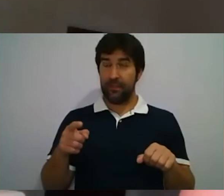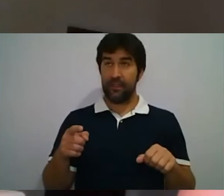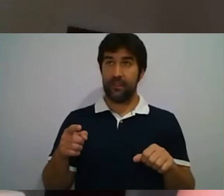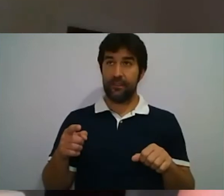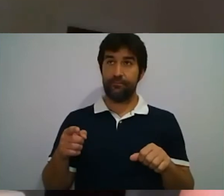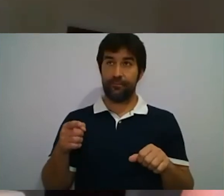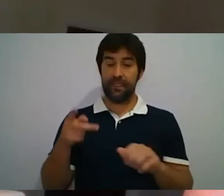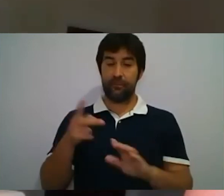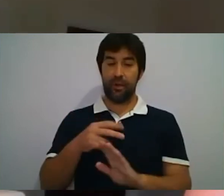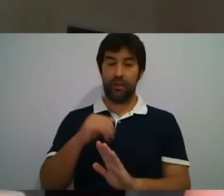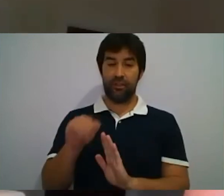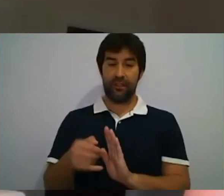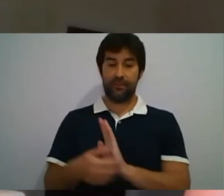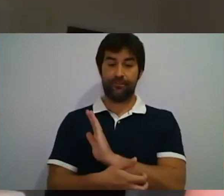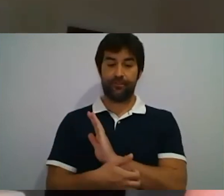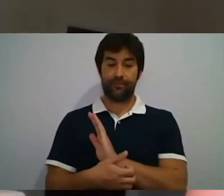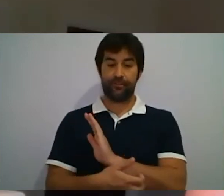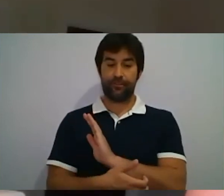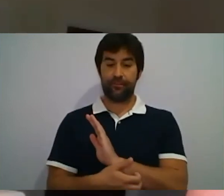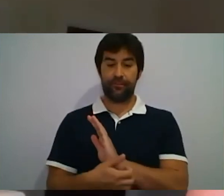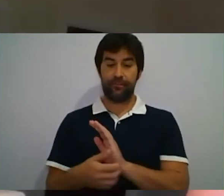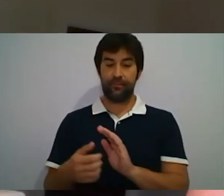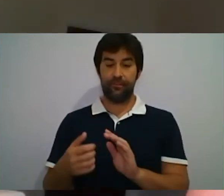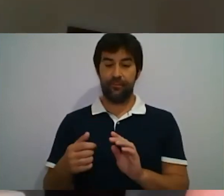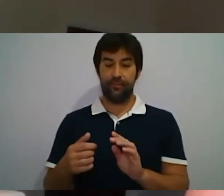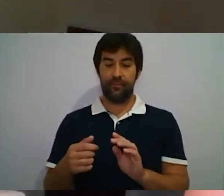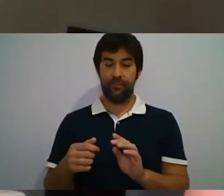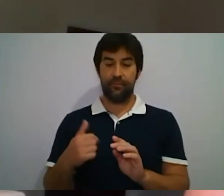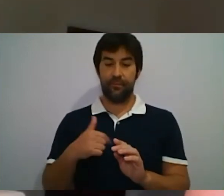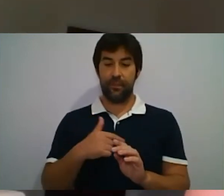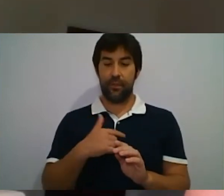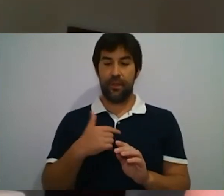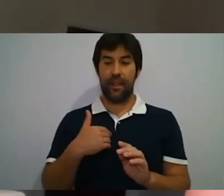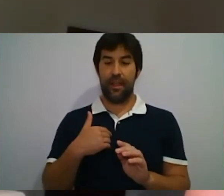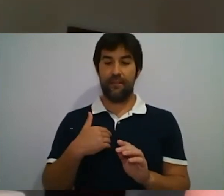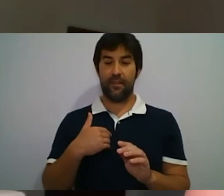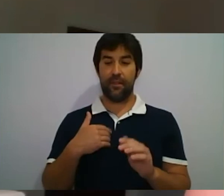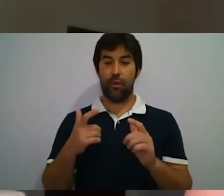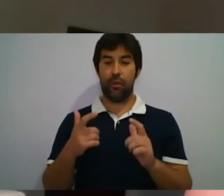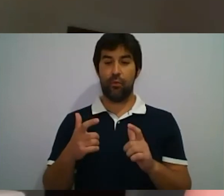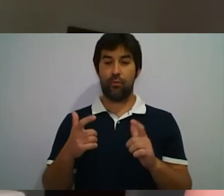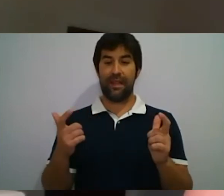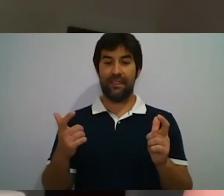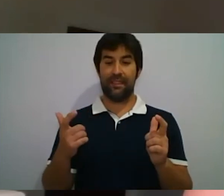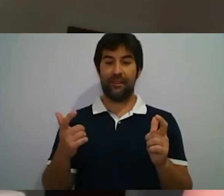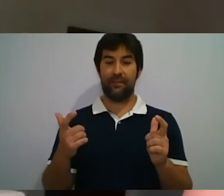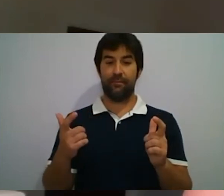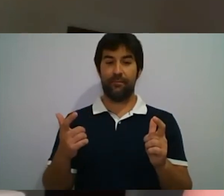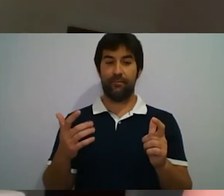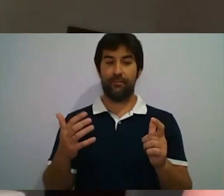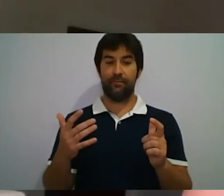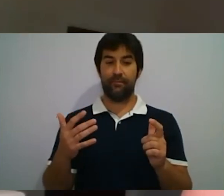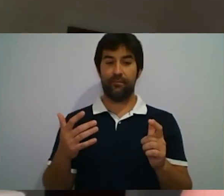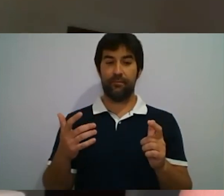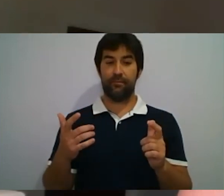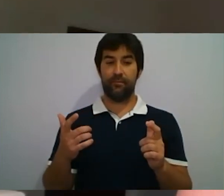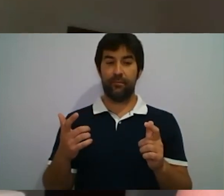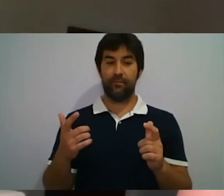make as few of them as possible. And then secondly, we try to make them as narrow as possible so that area of conflict